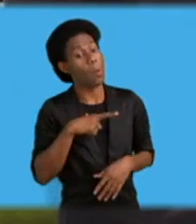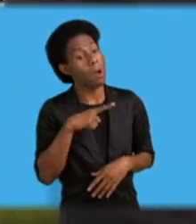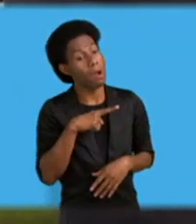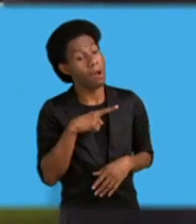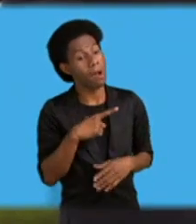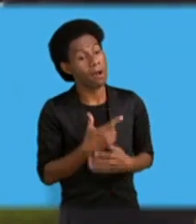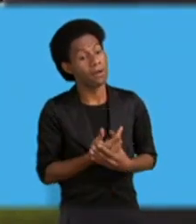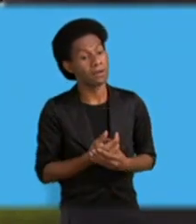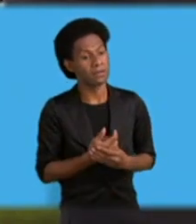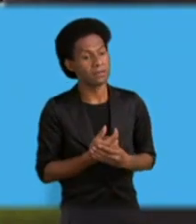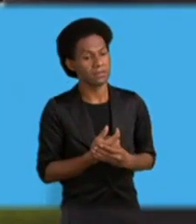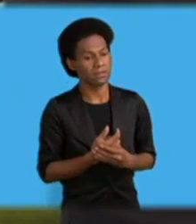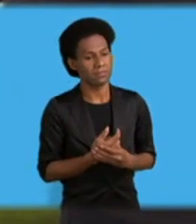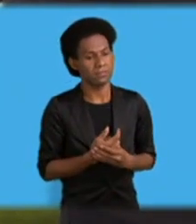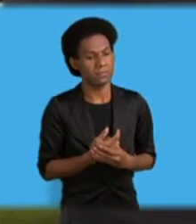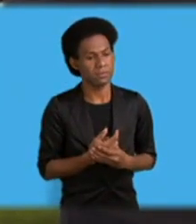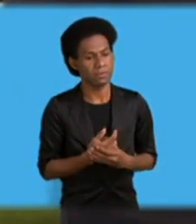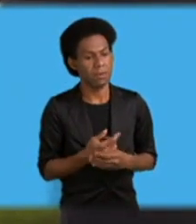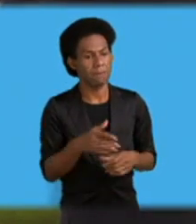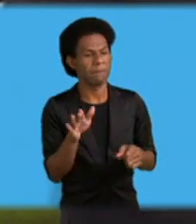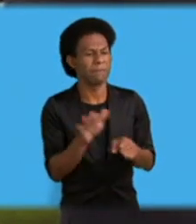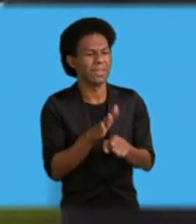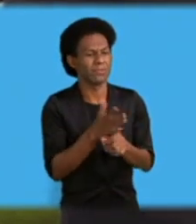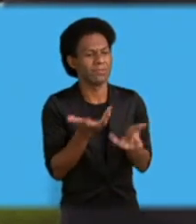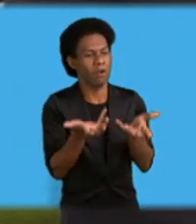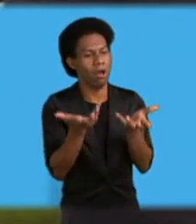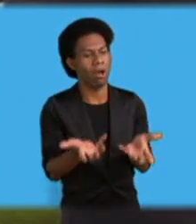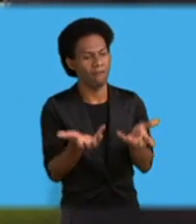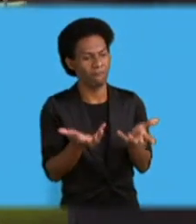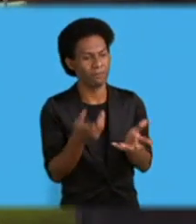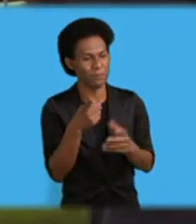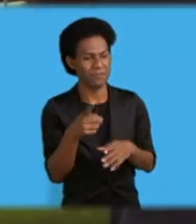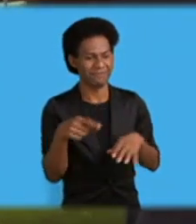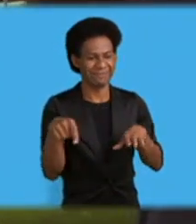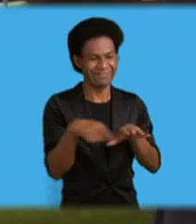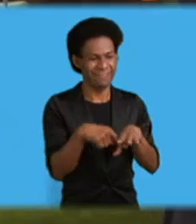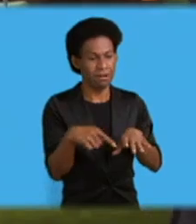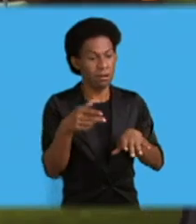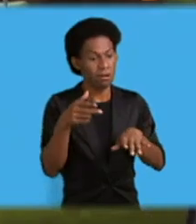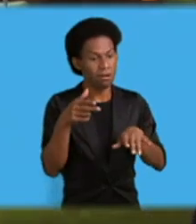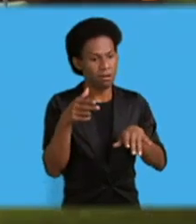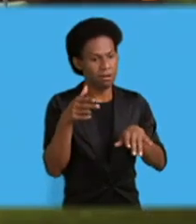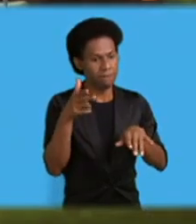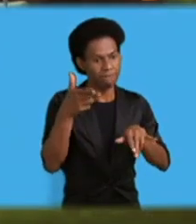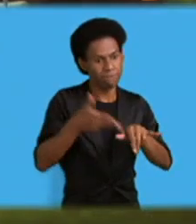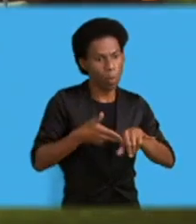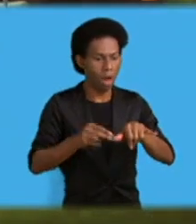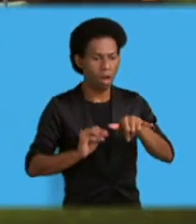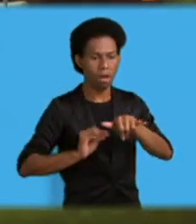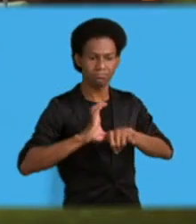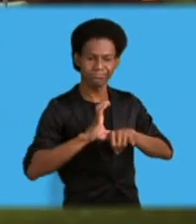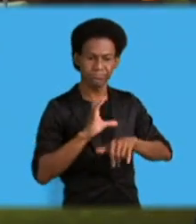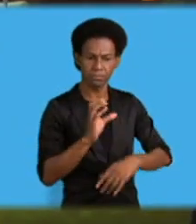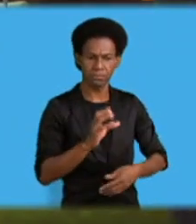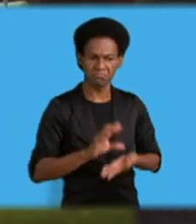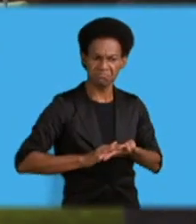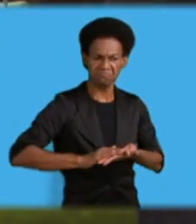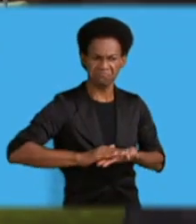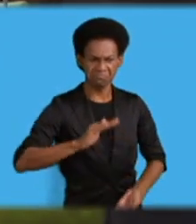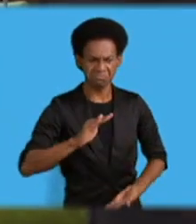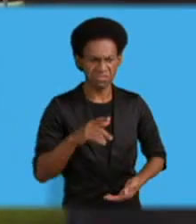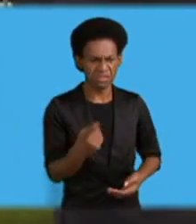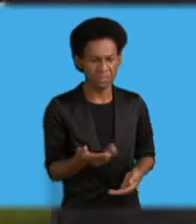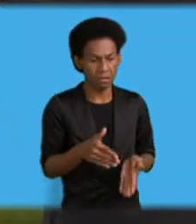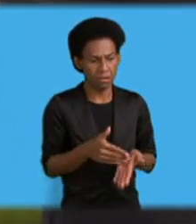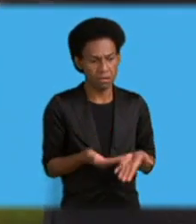weight of the aircraft and causes more fuel costs. So a lot of them are now providing those, on apps. They